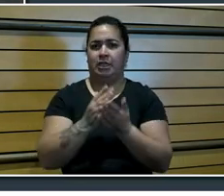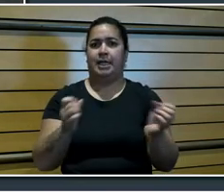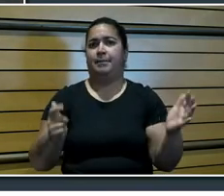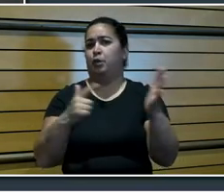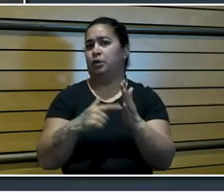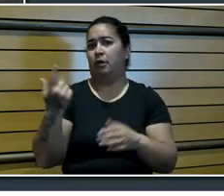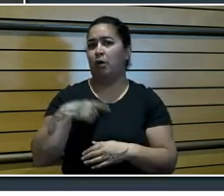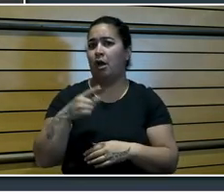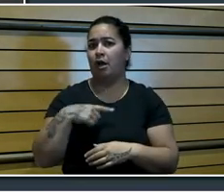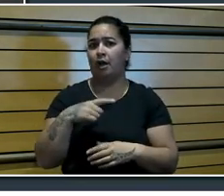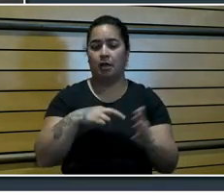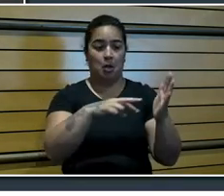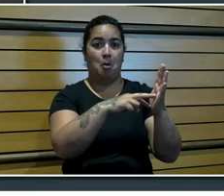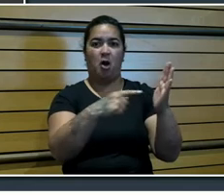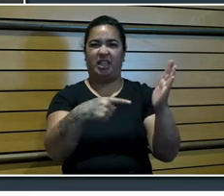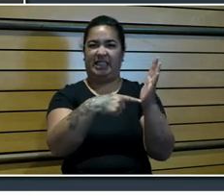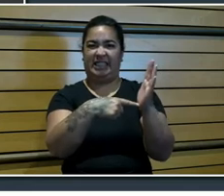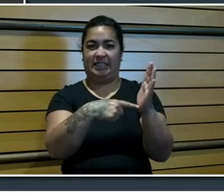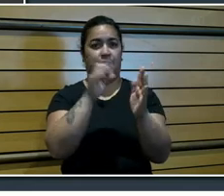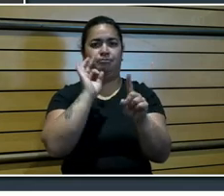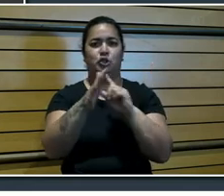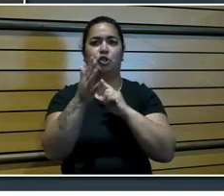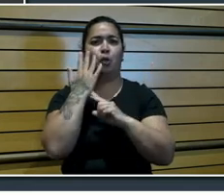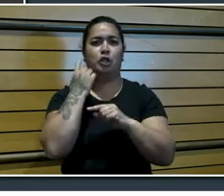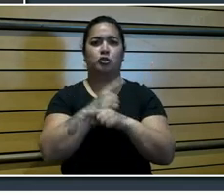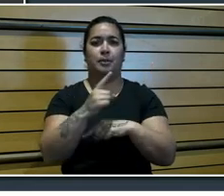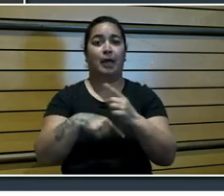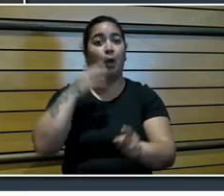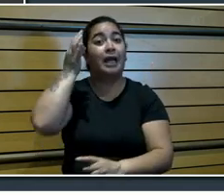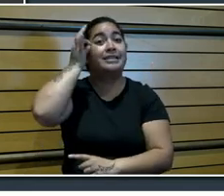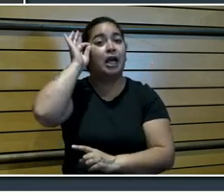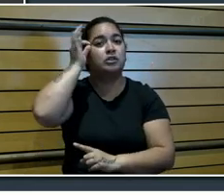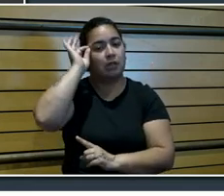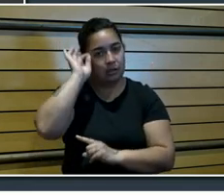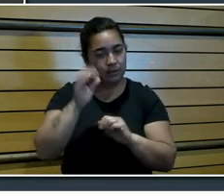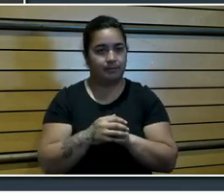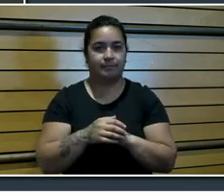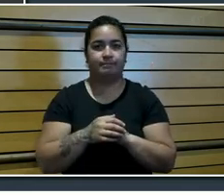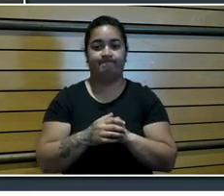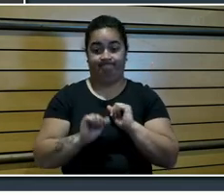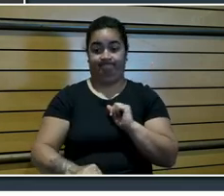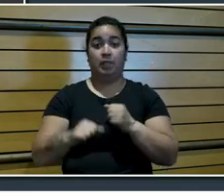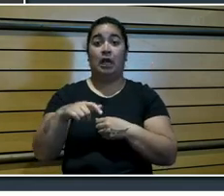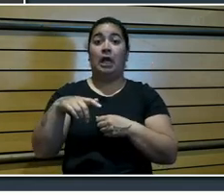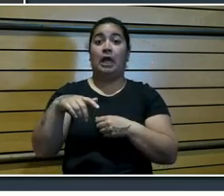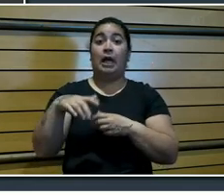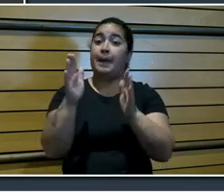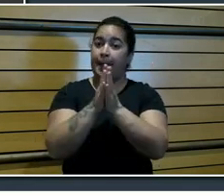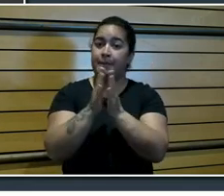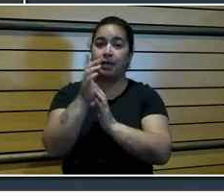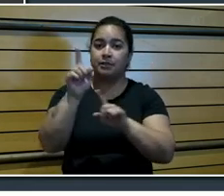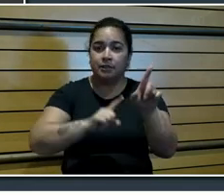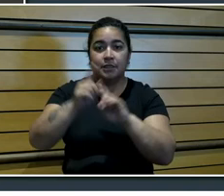around policy, such as councils. Although Napier City Council does have